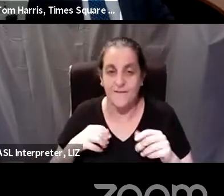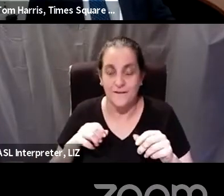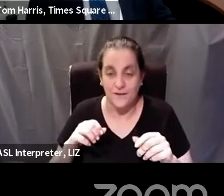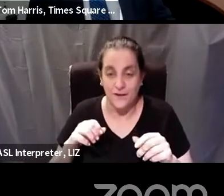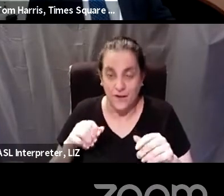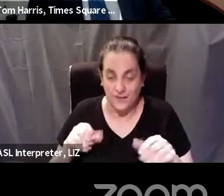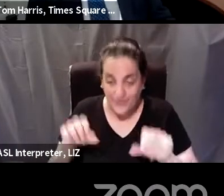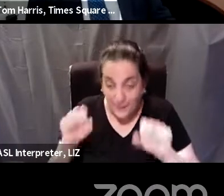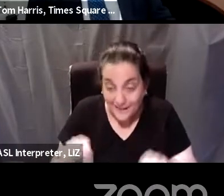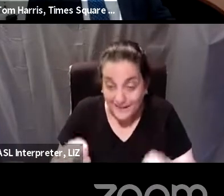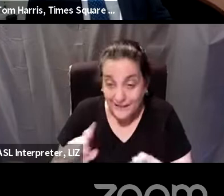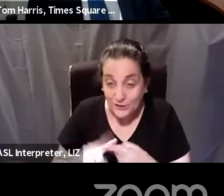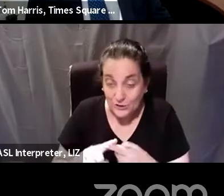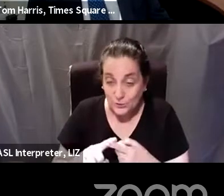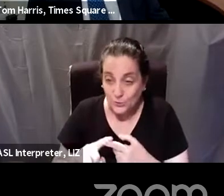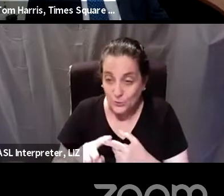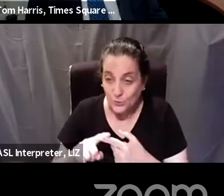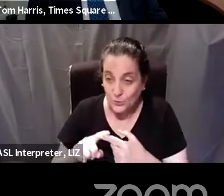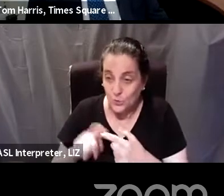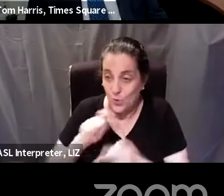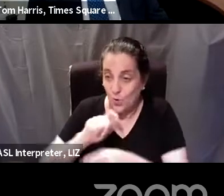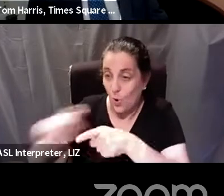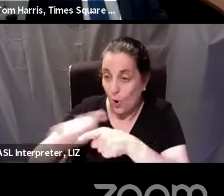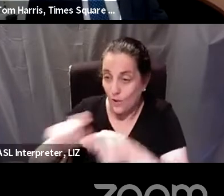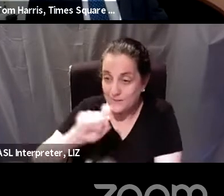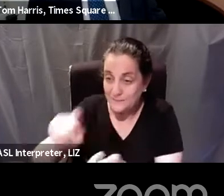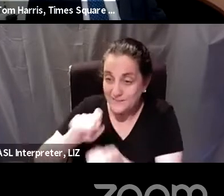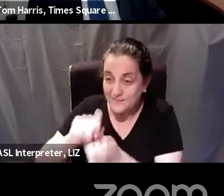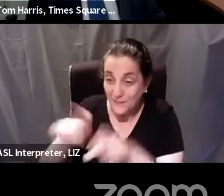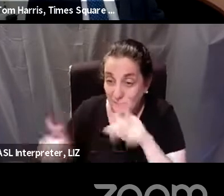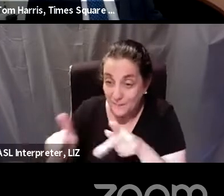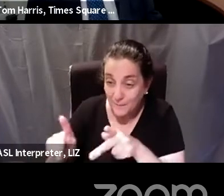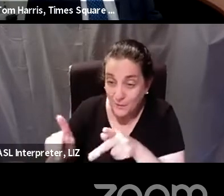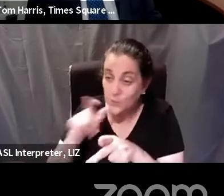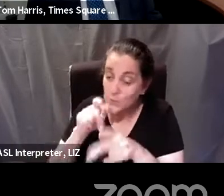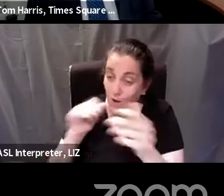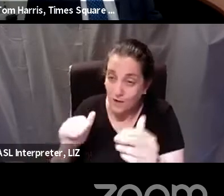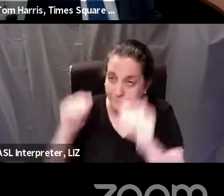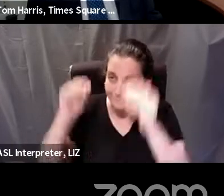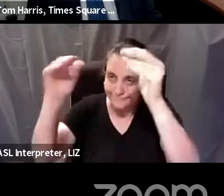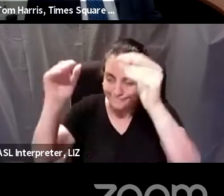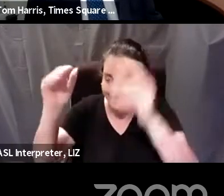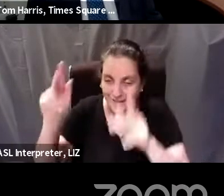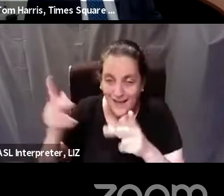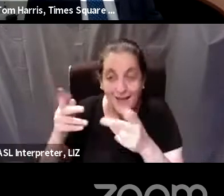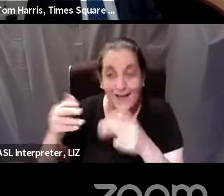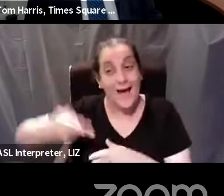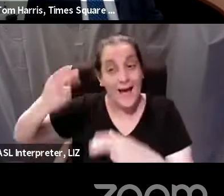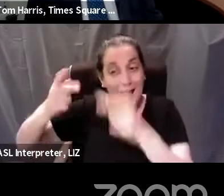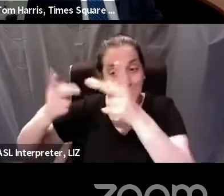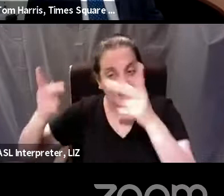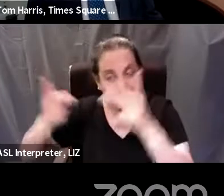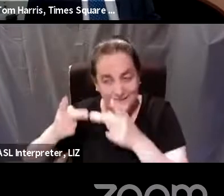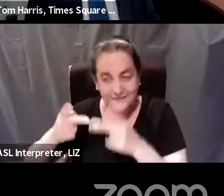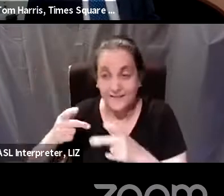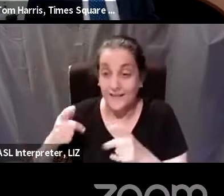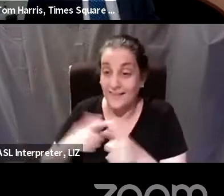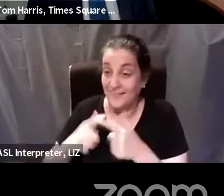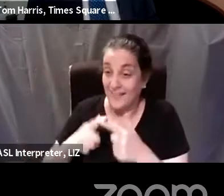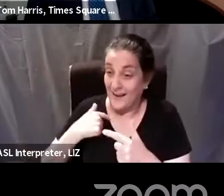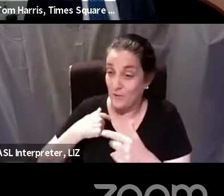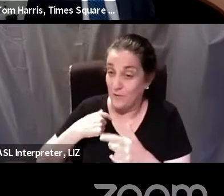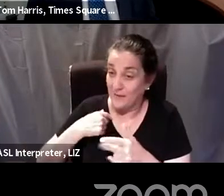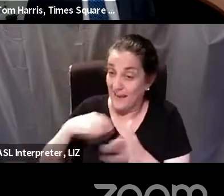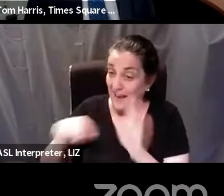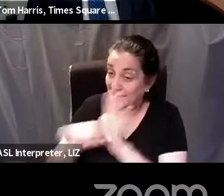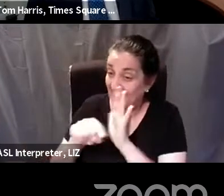few friends in high places, I very well much would be back in the streets, less than a